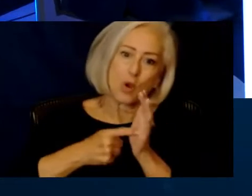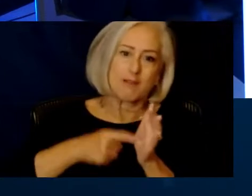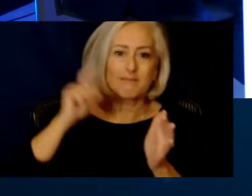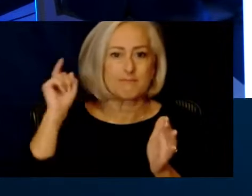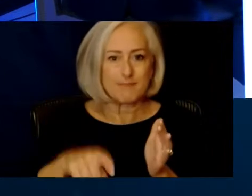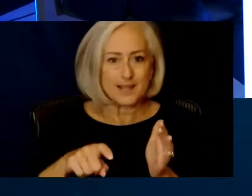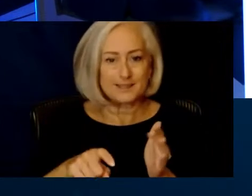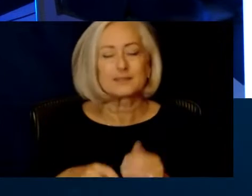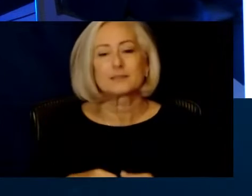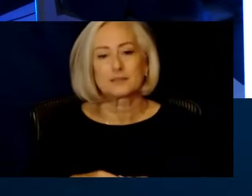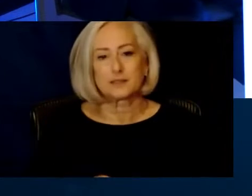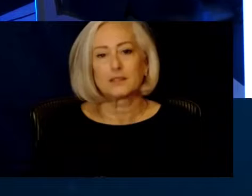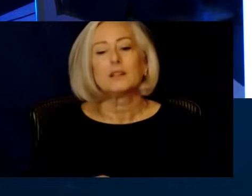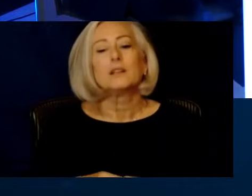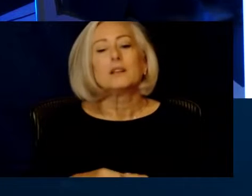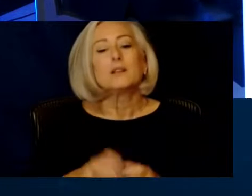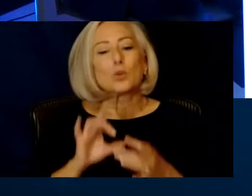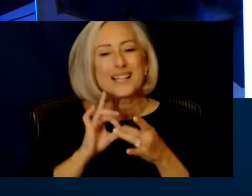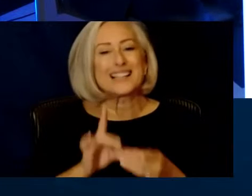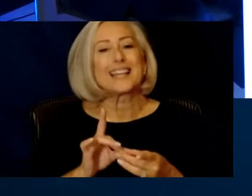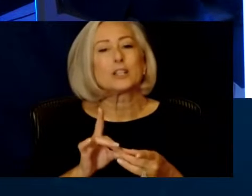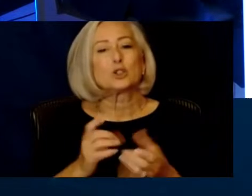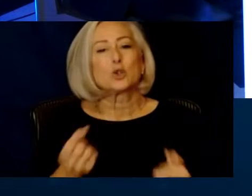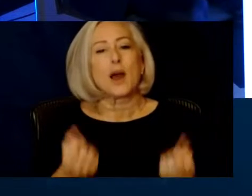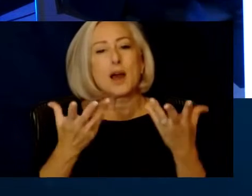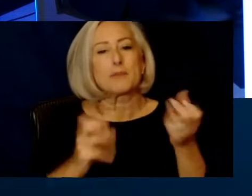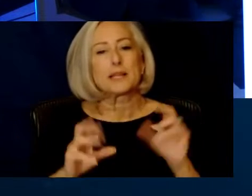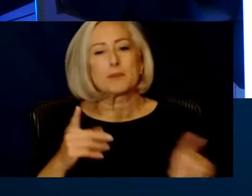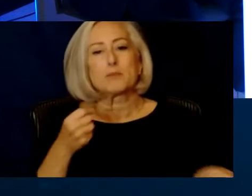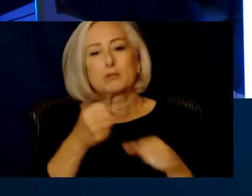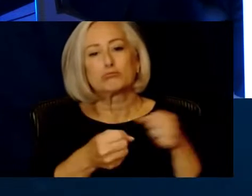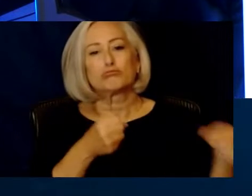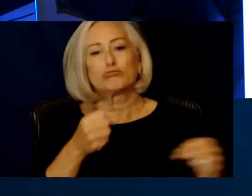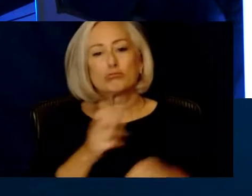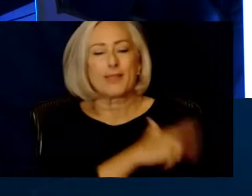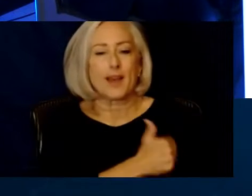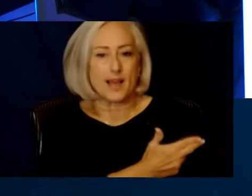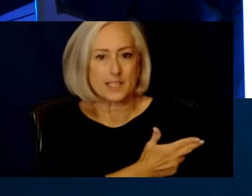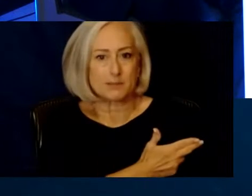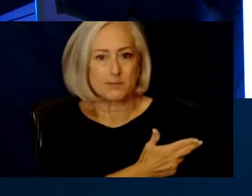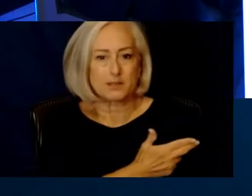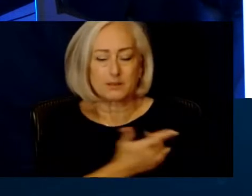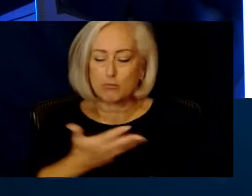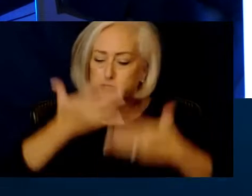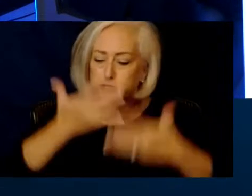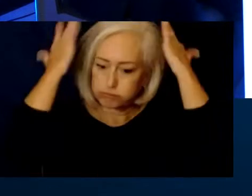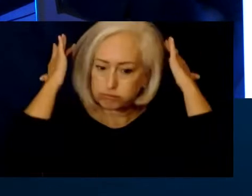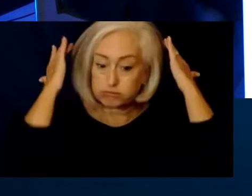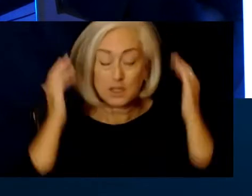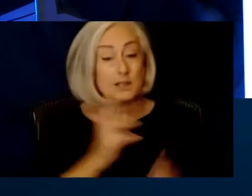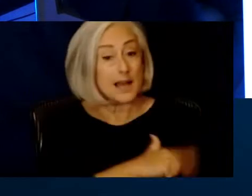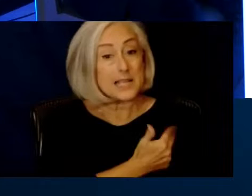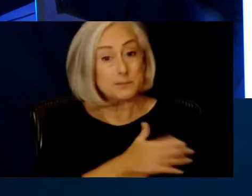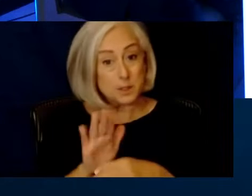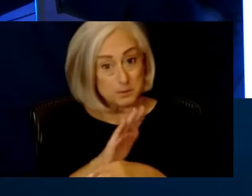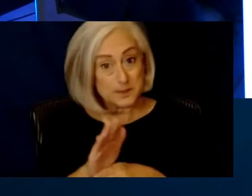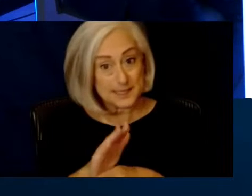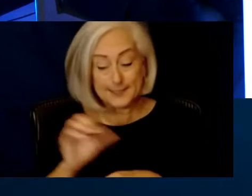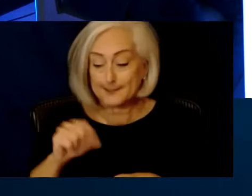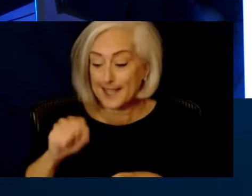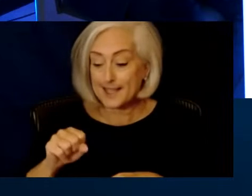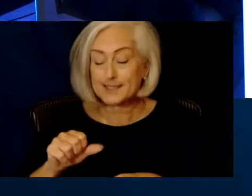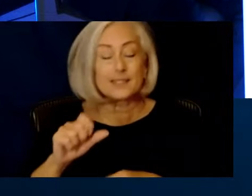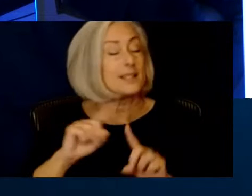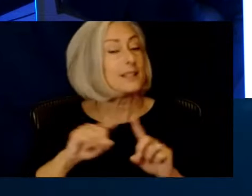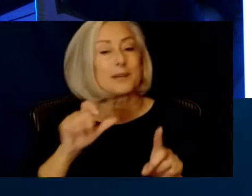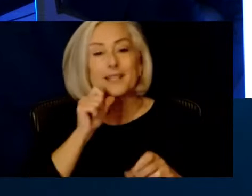by hospitalizations and hospitals getting really overcrowded. Hospitals are busy right now, but they're not overwhelmed with COVID. So I'm not sure that a mask